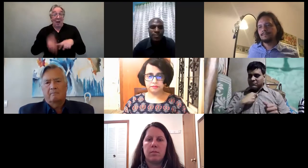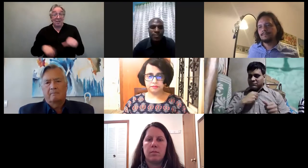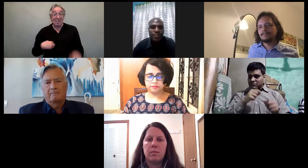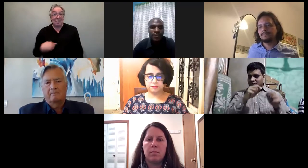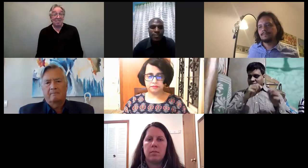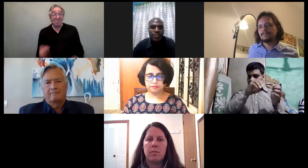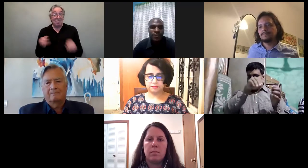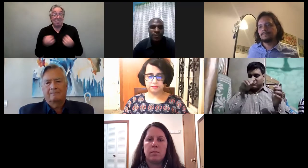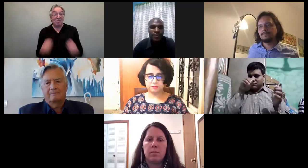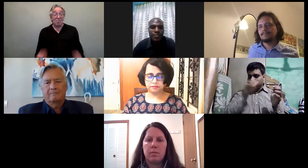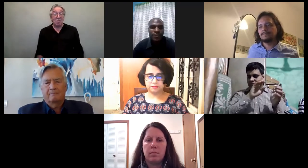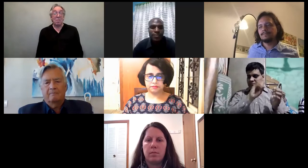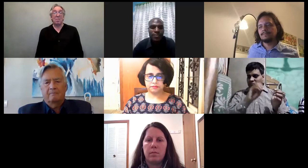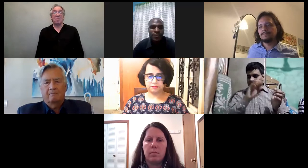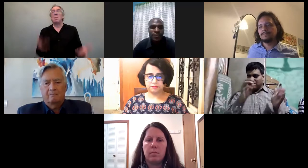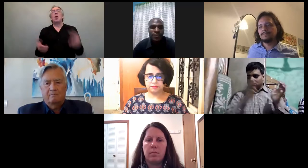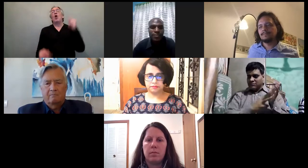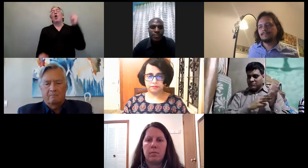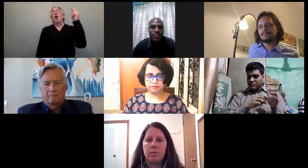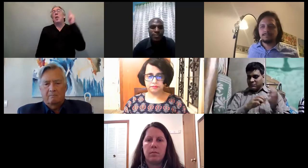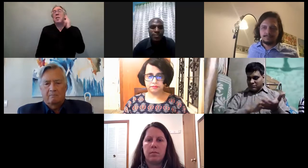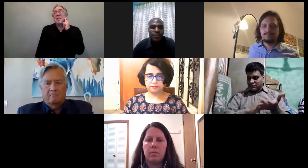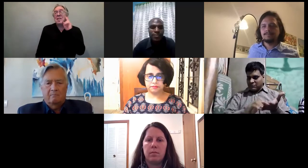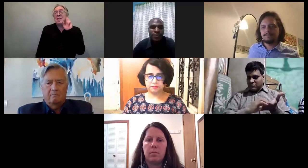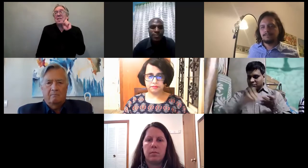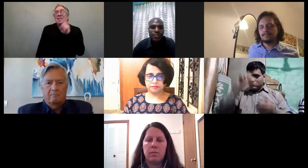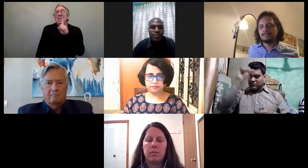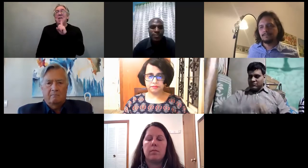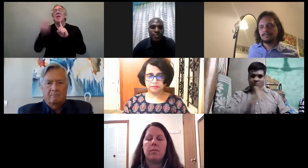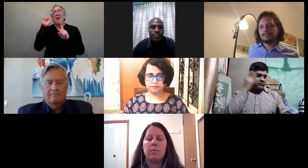The deaf people, probably they can see and read the caption on Zoom,